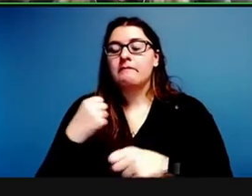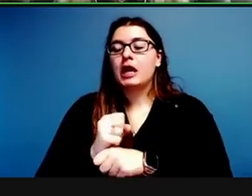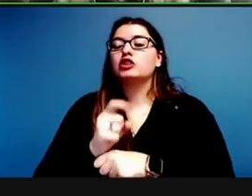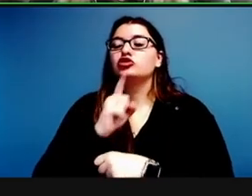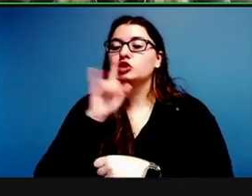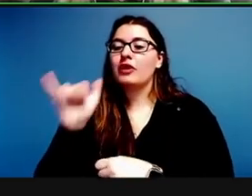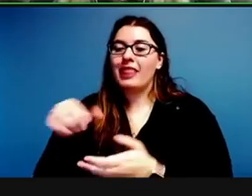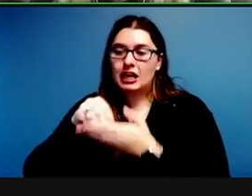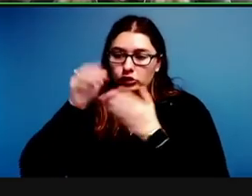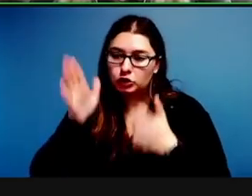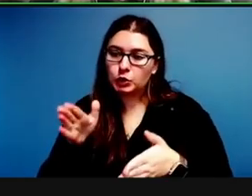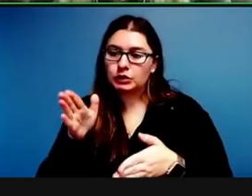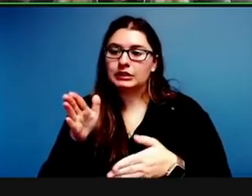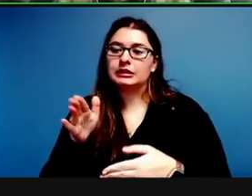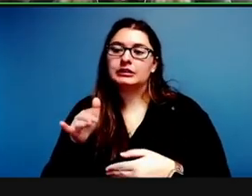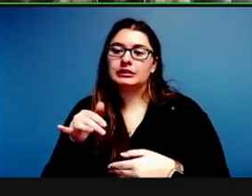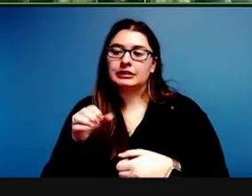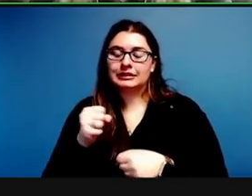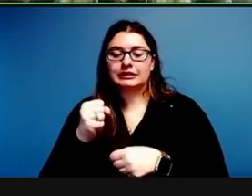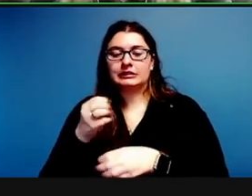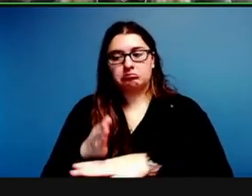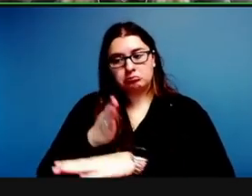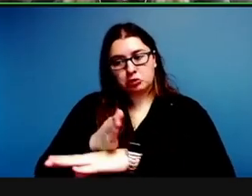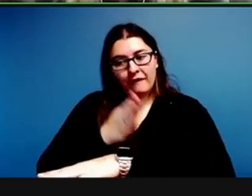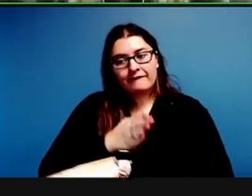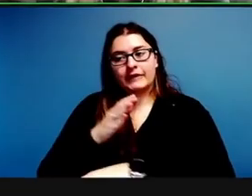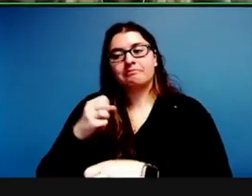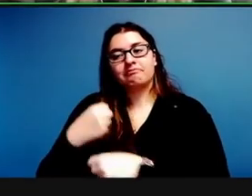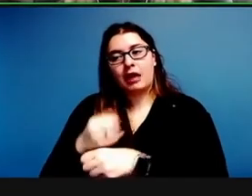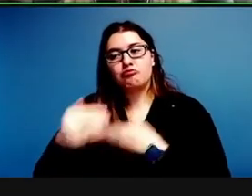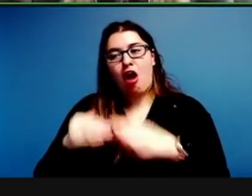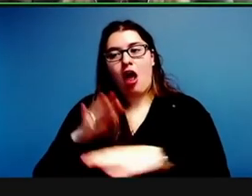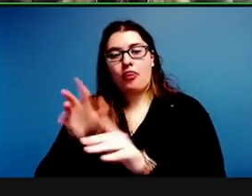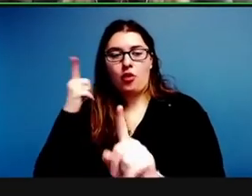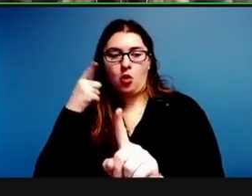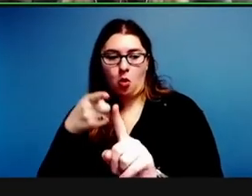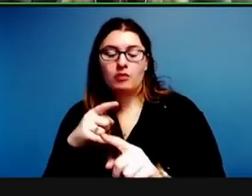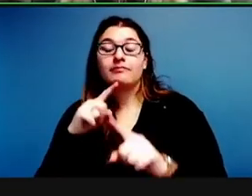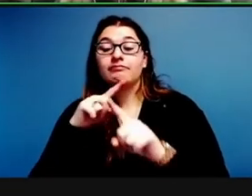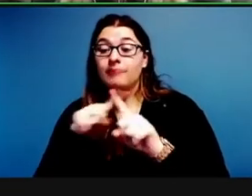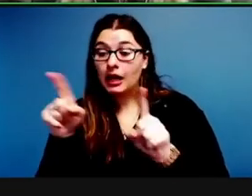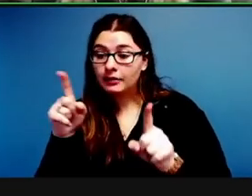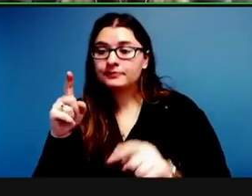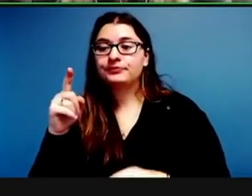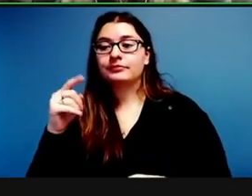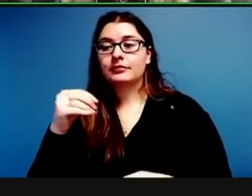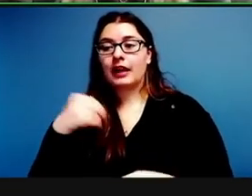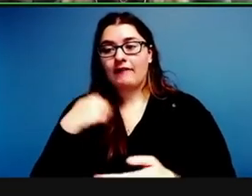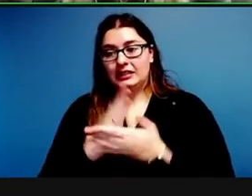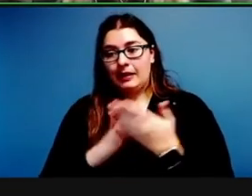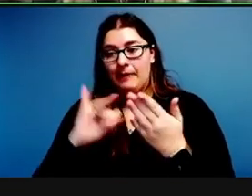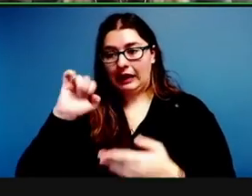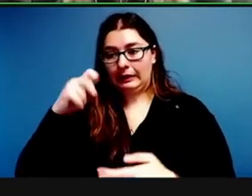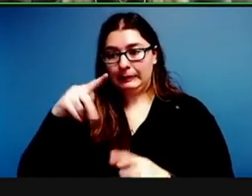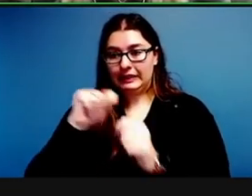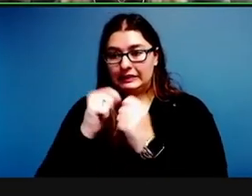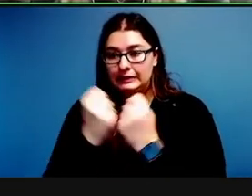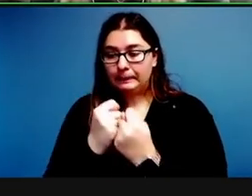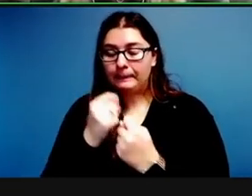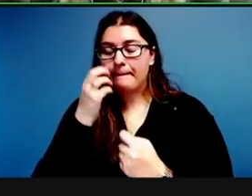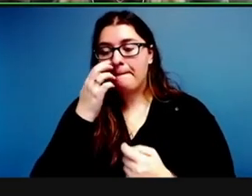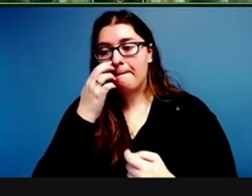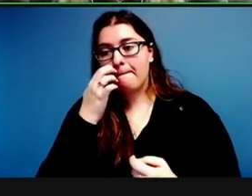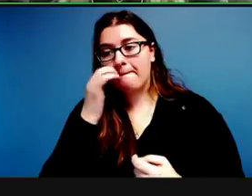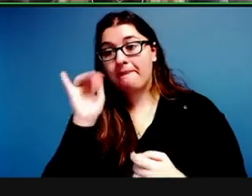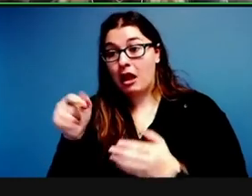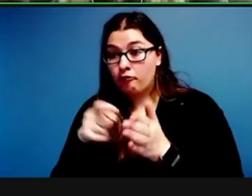that that student is making progress on their goal. However, there are some IEP teams who